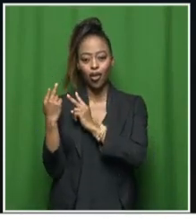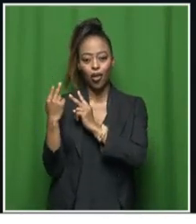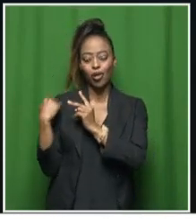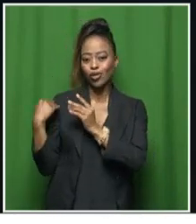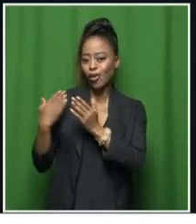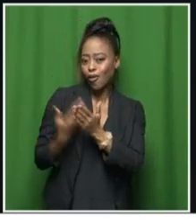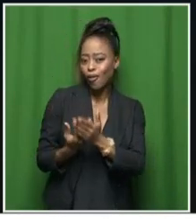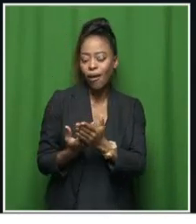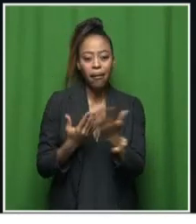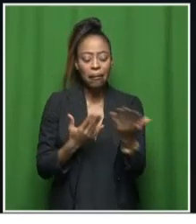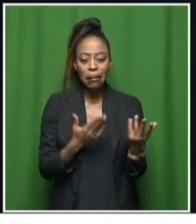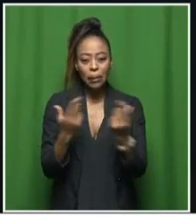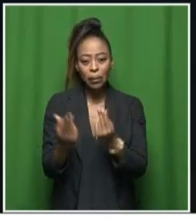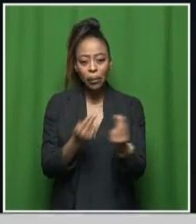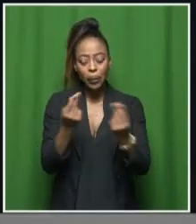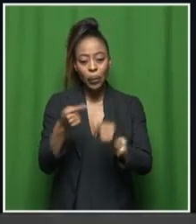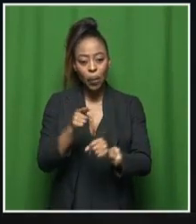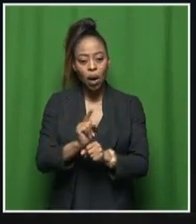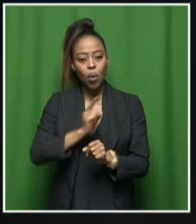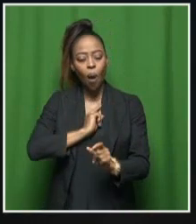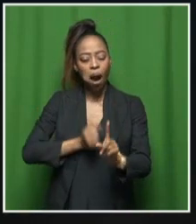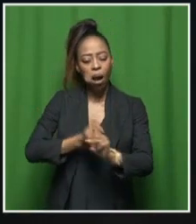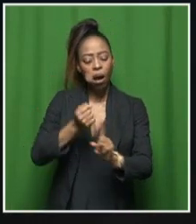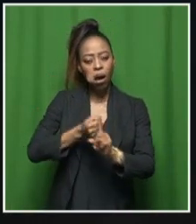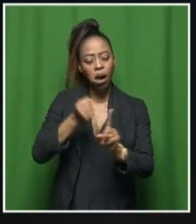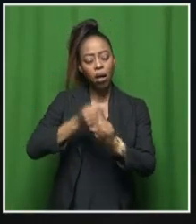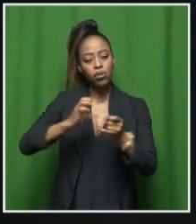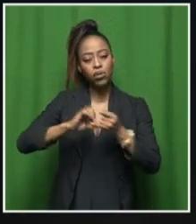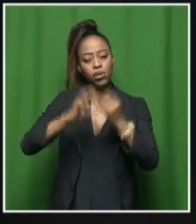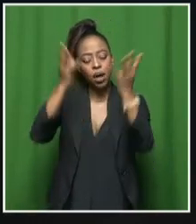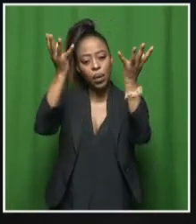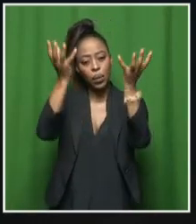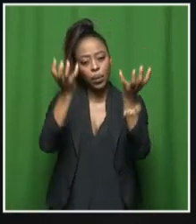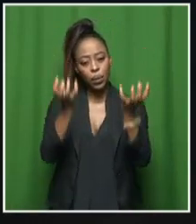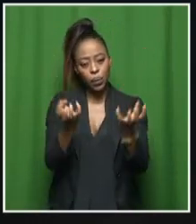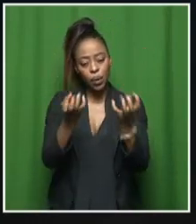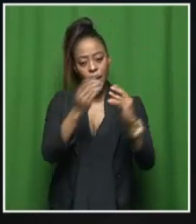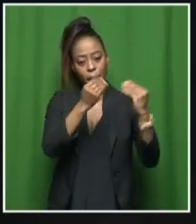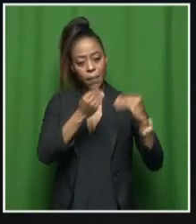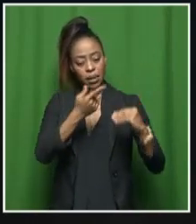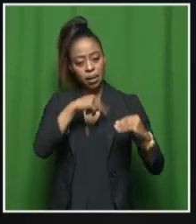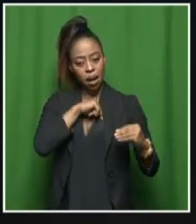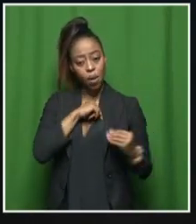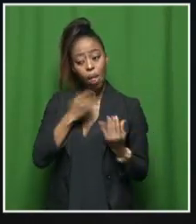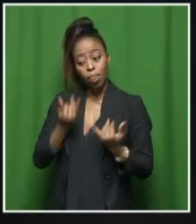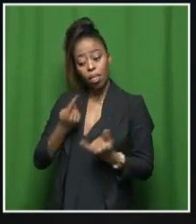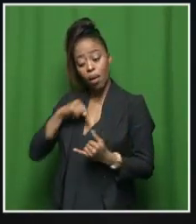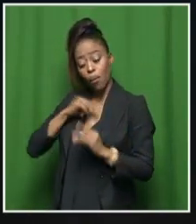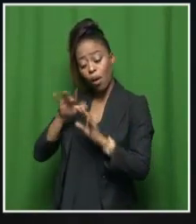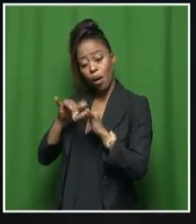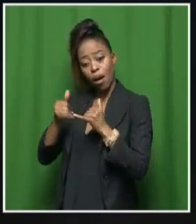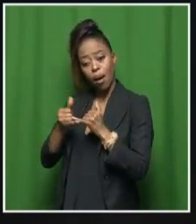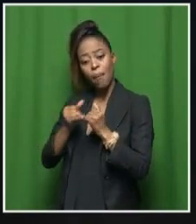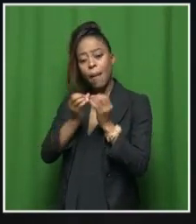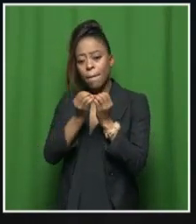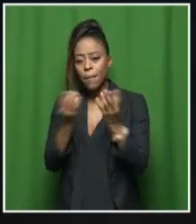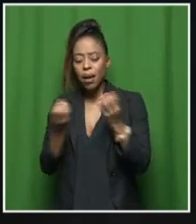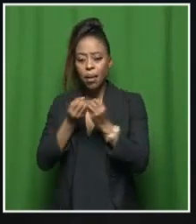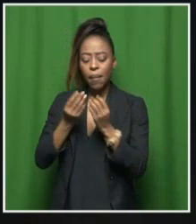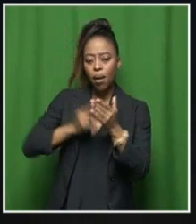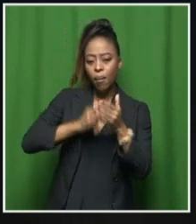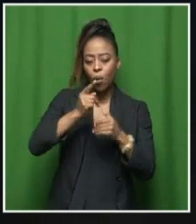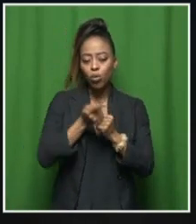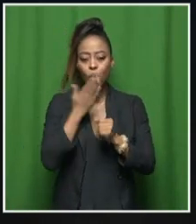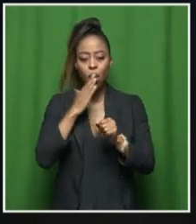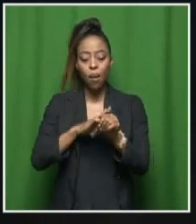our pursuit to reduce emissions in our business. So as Nestlé, we have a number of commitments